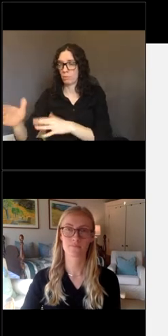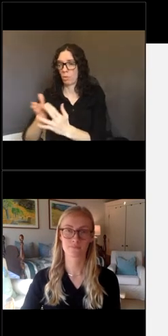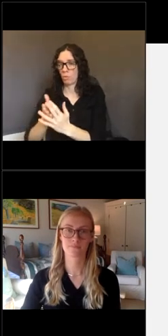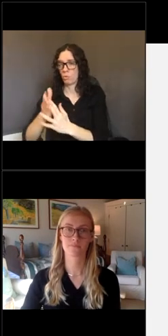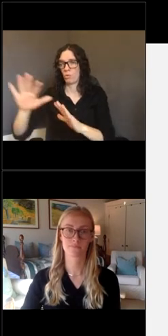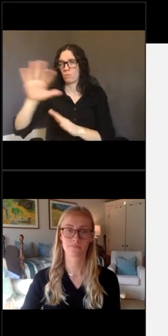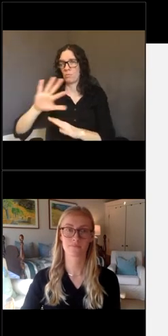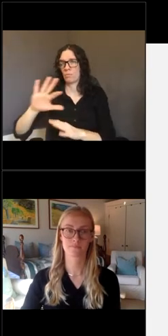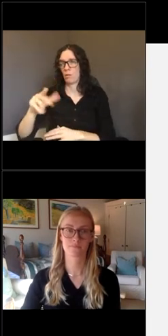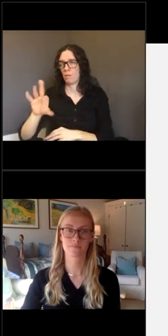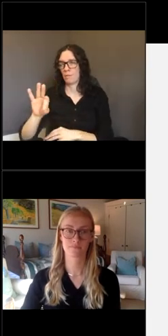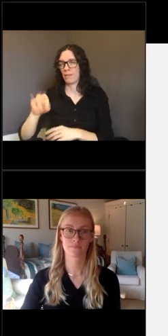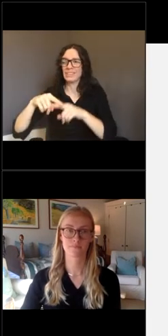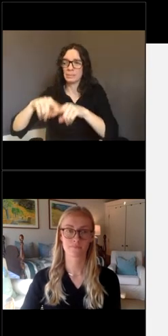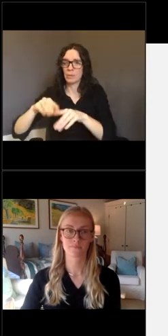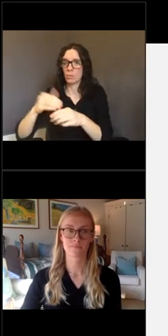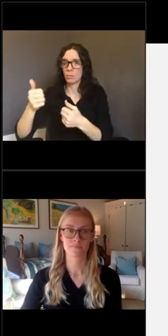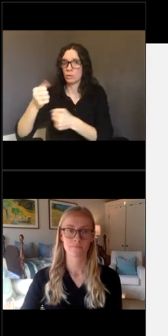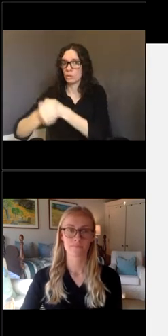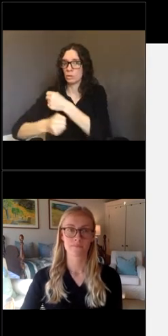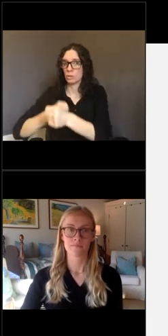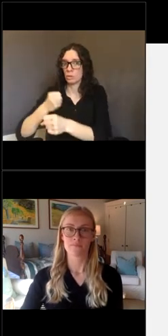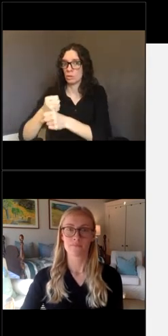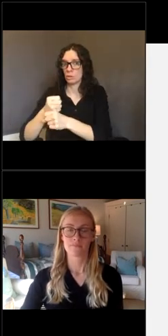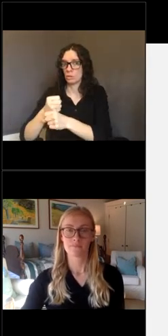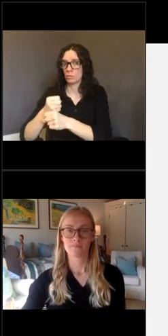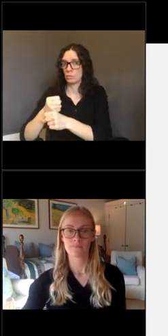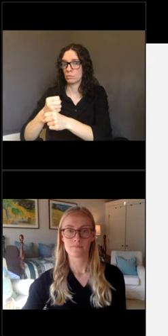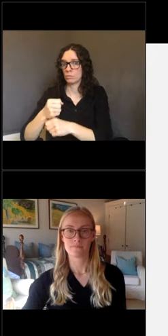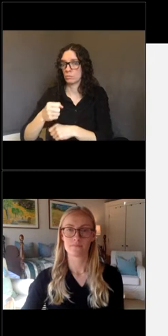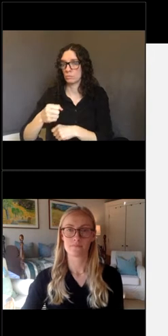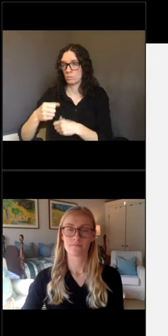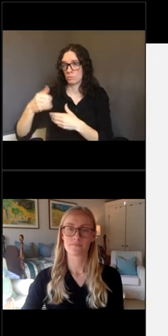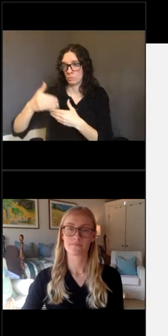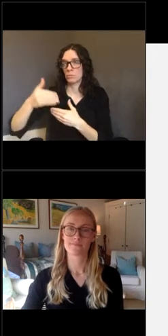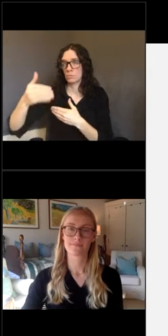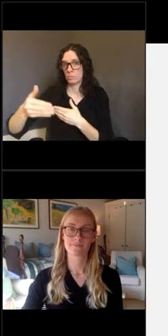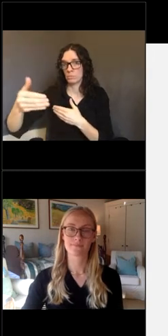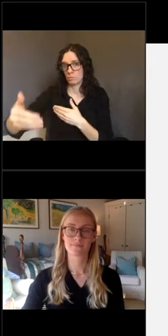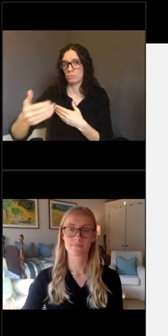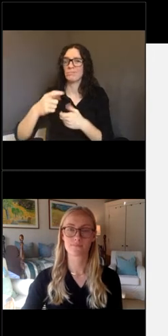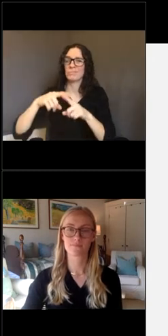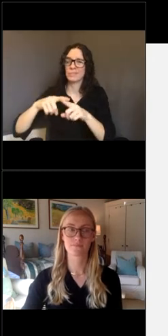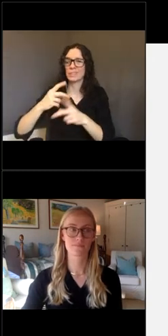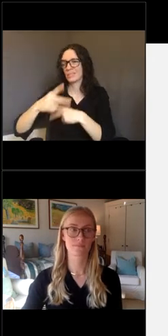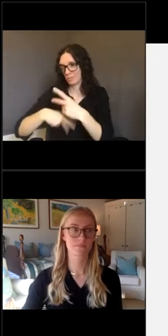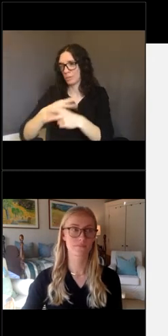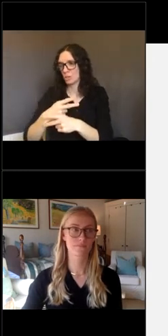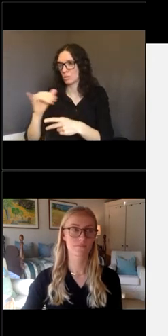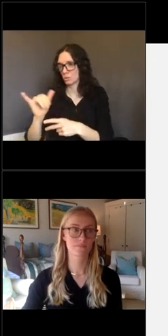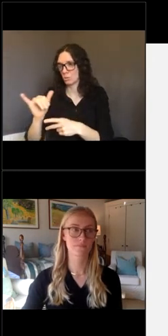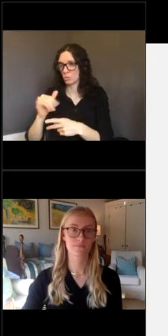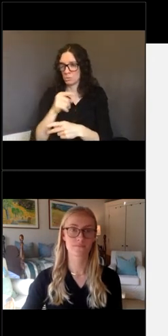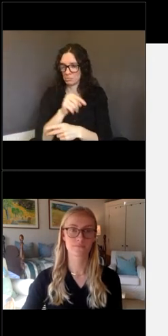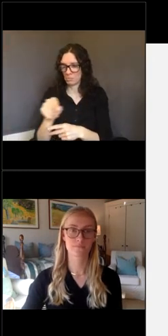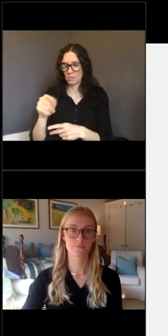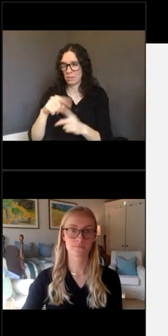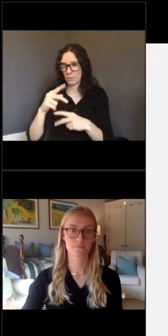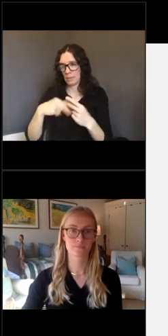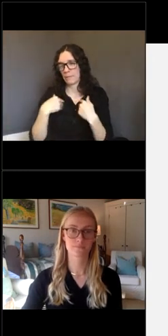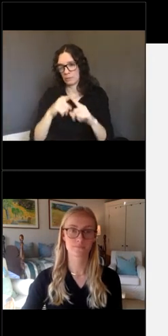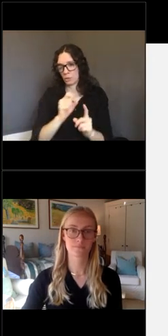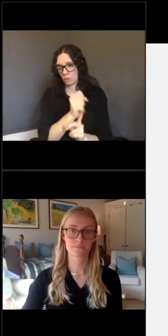a variety of circumstances with different species, and there is still a lot we